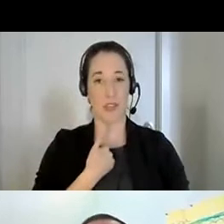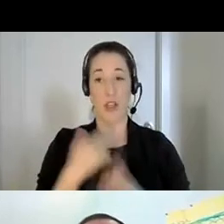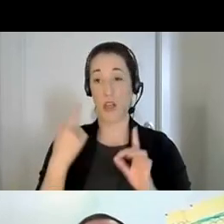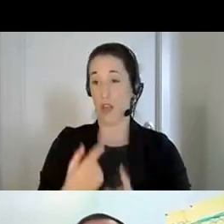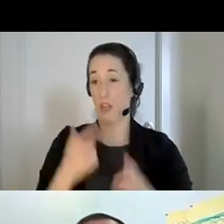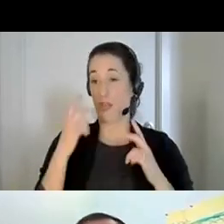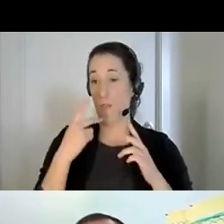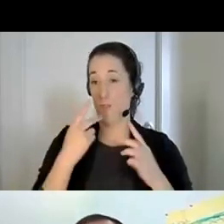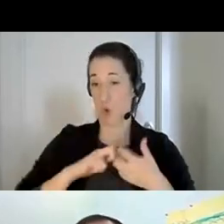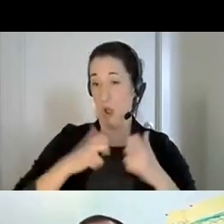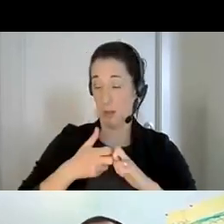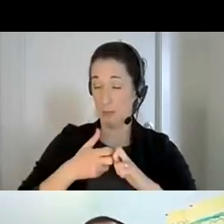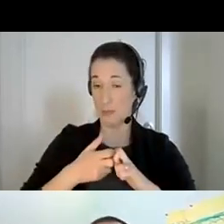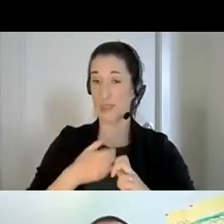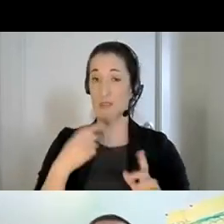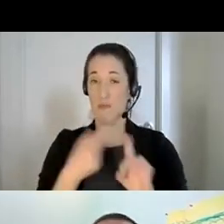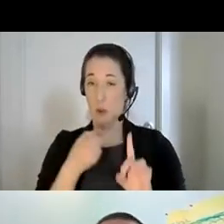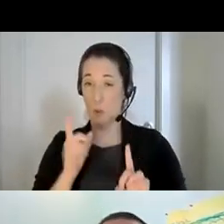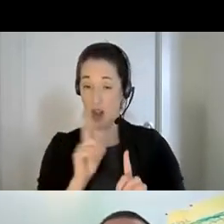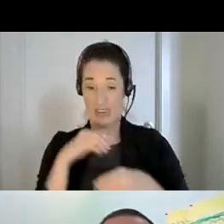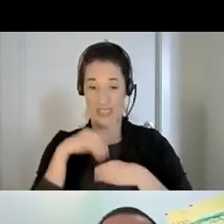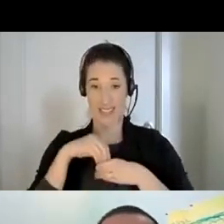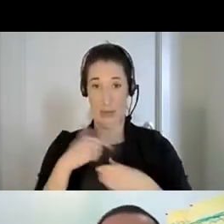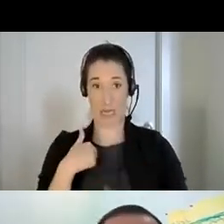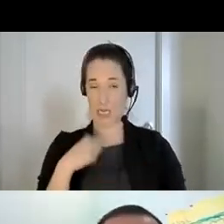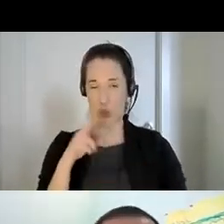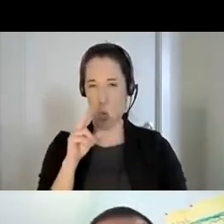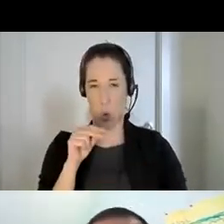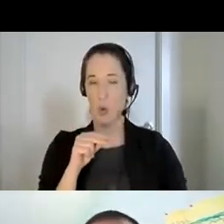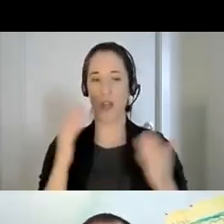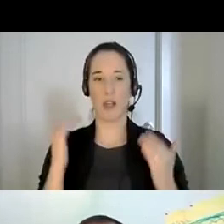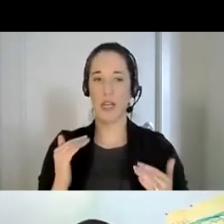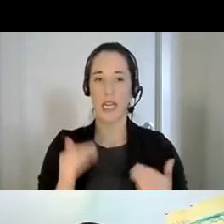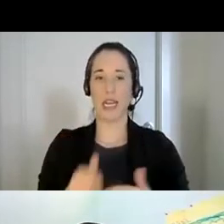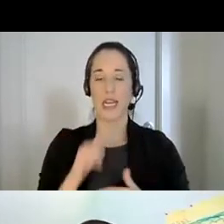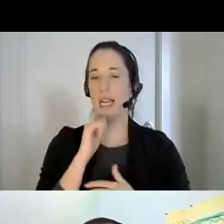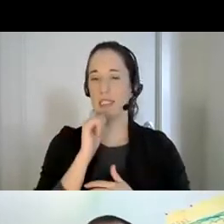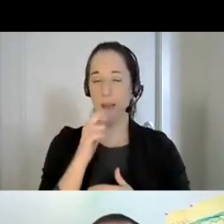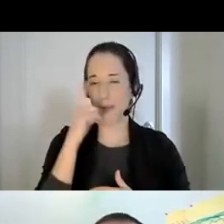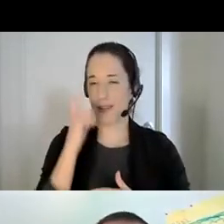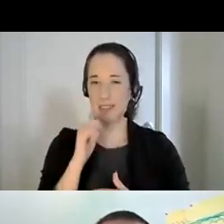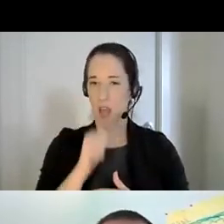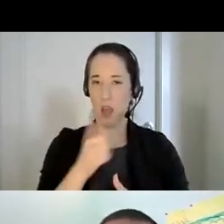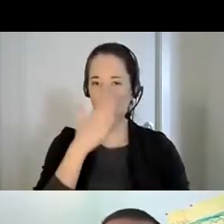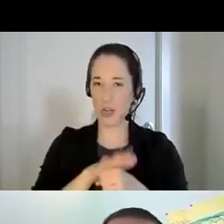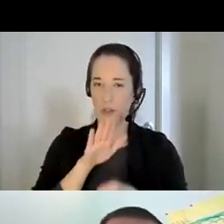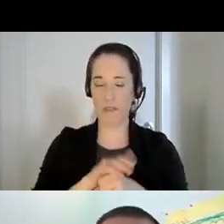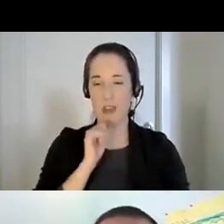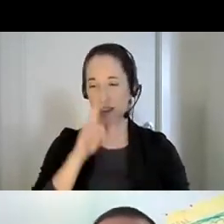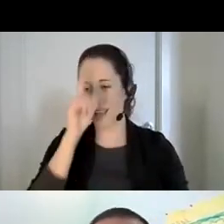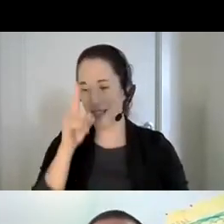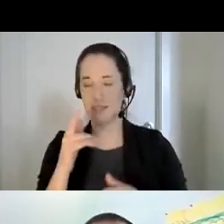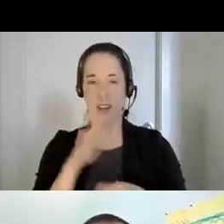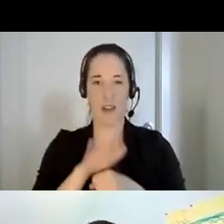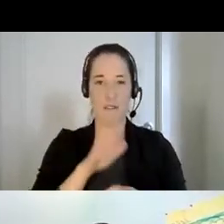reside inside them. It is not simply because they are not working hard enough, not intelligent enough, not gritty enough, not hustling